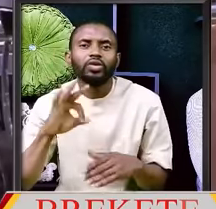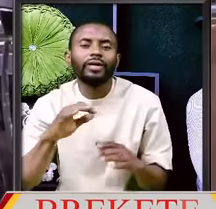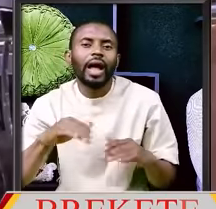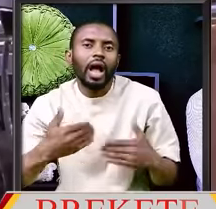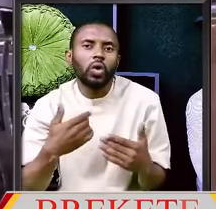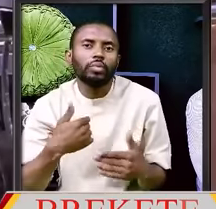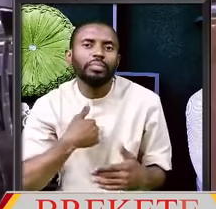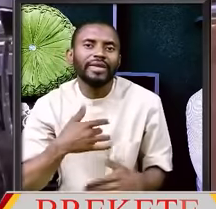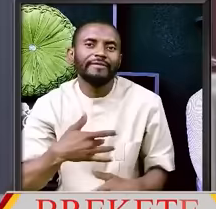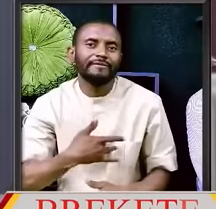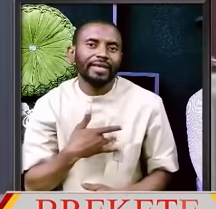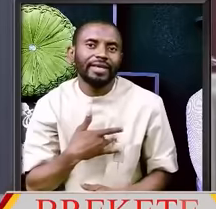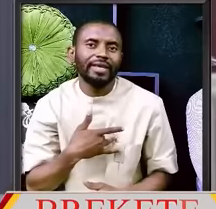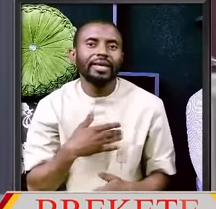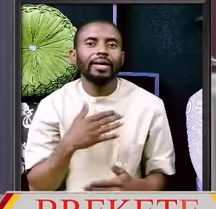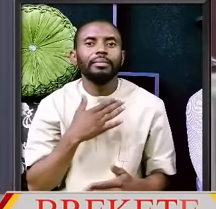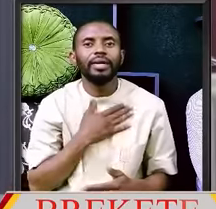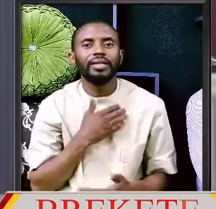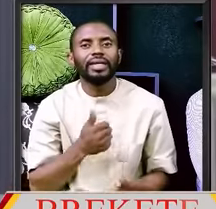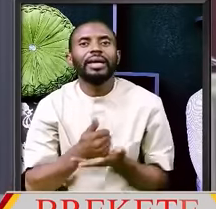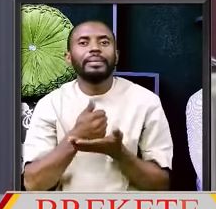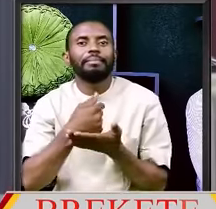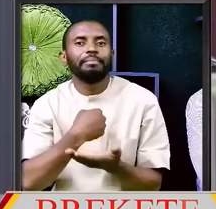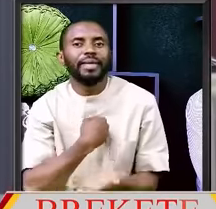am feeling. Please help me.